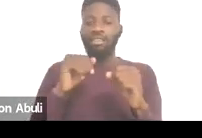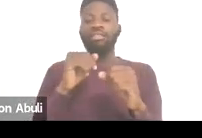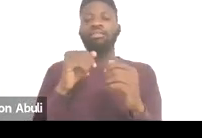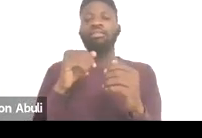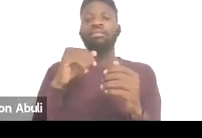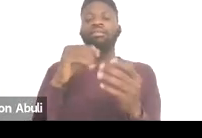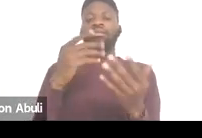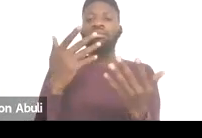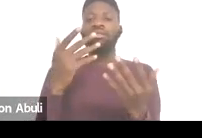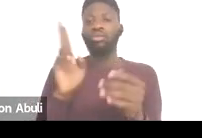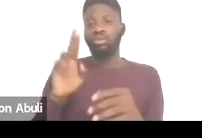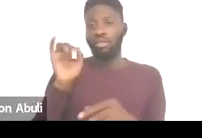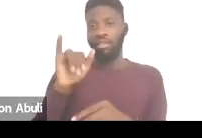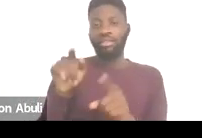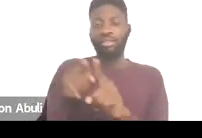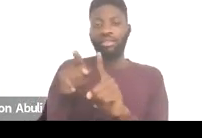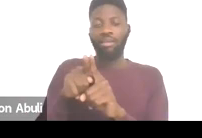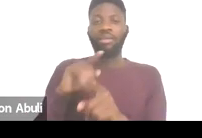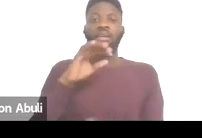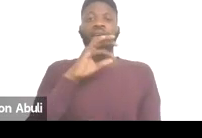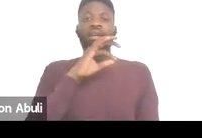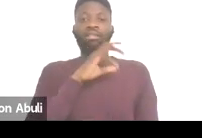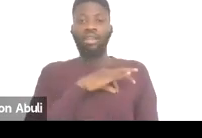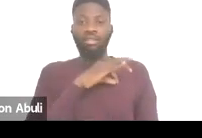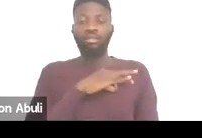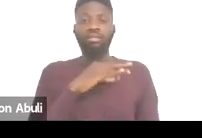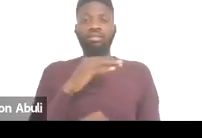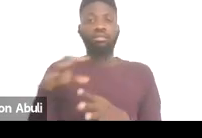an advantage and still live in a good way.